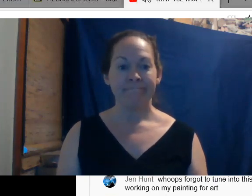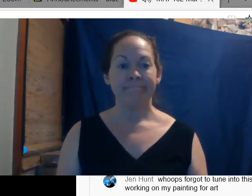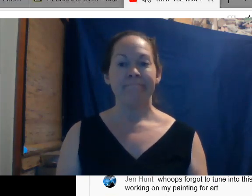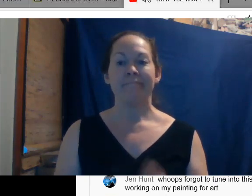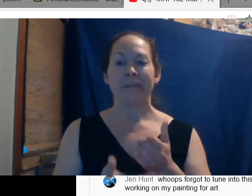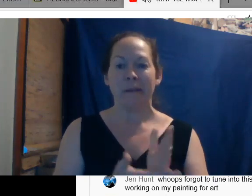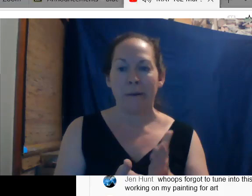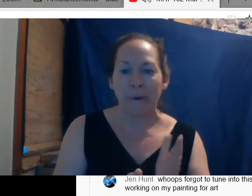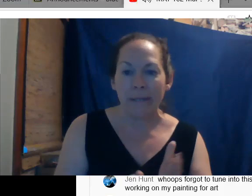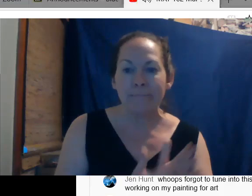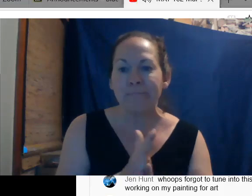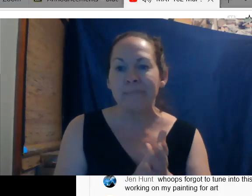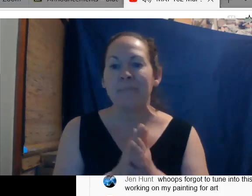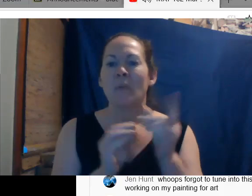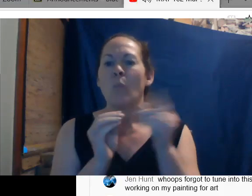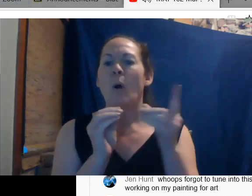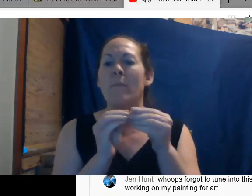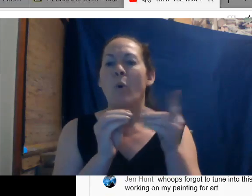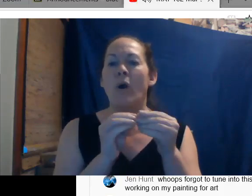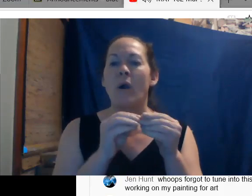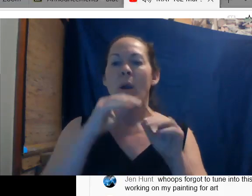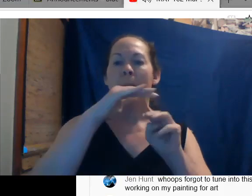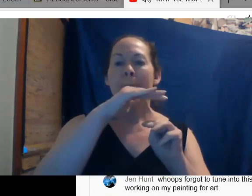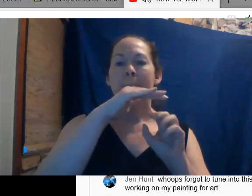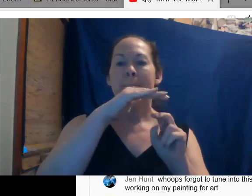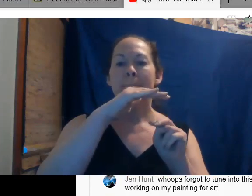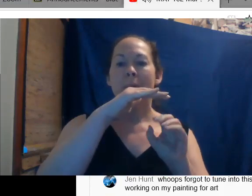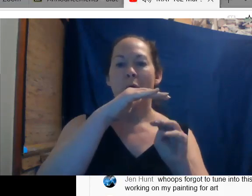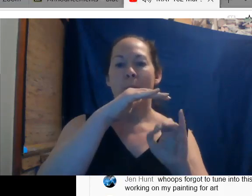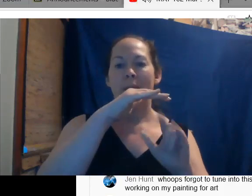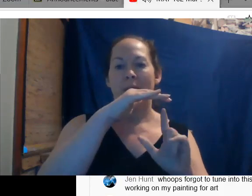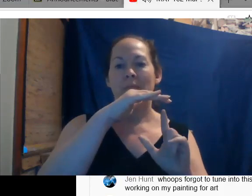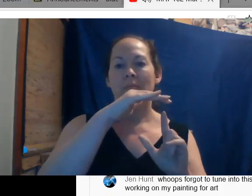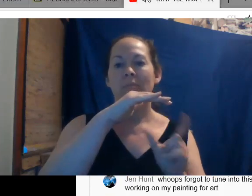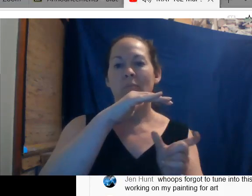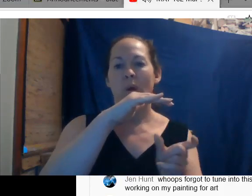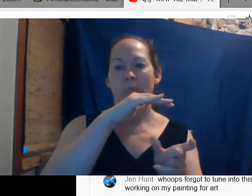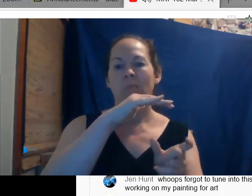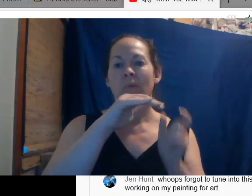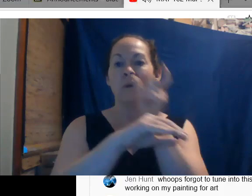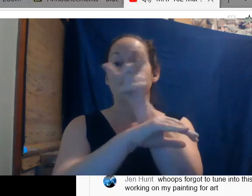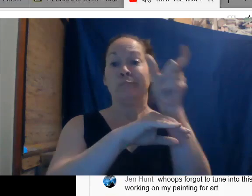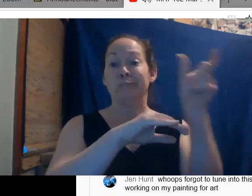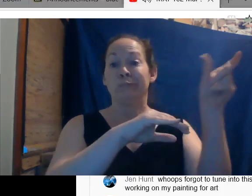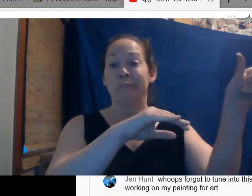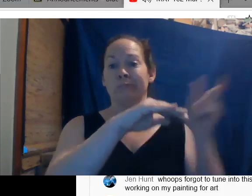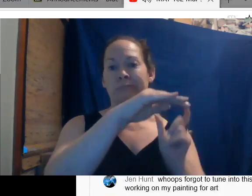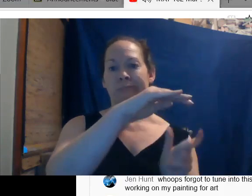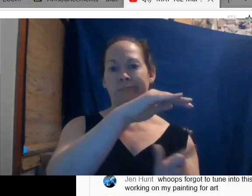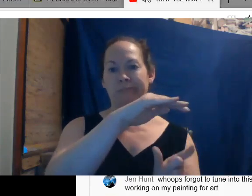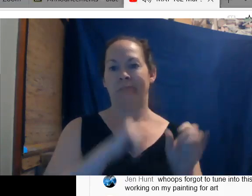At another monomial here before going on to a non-monomial.